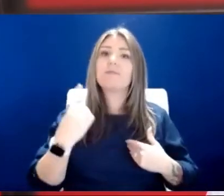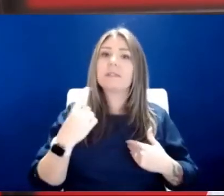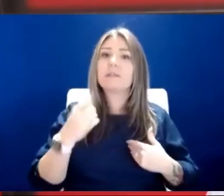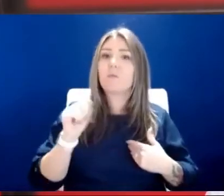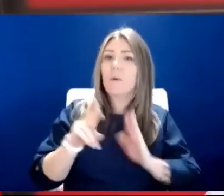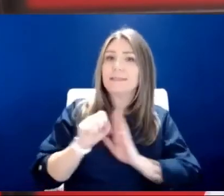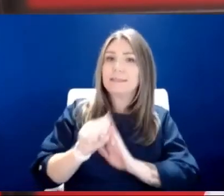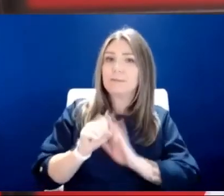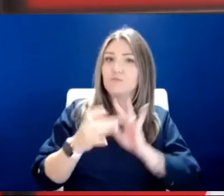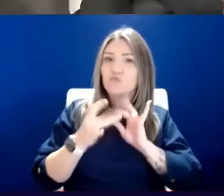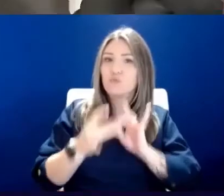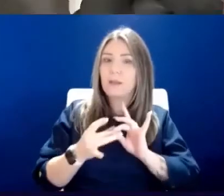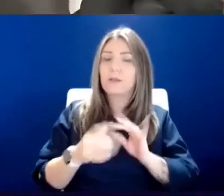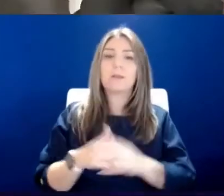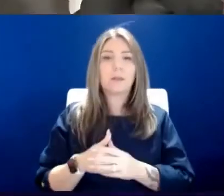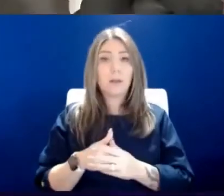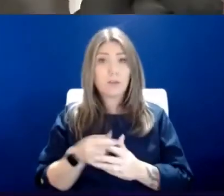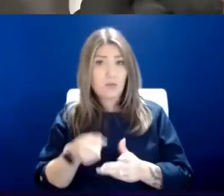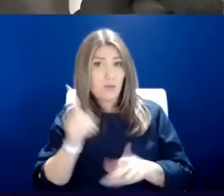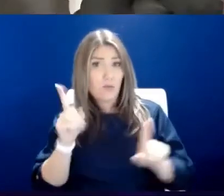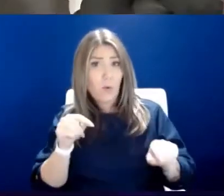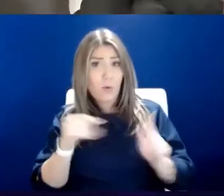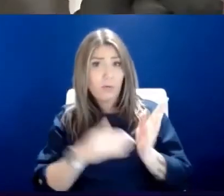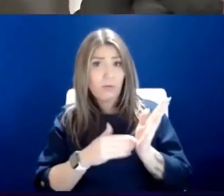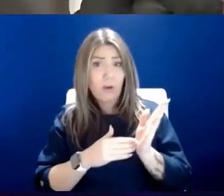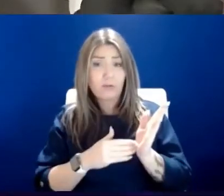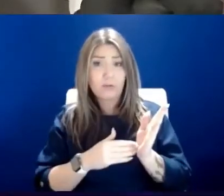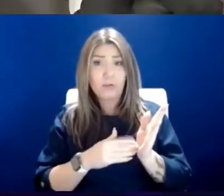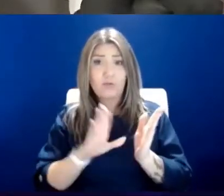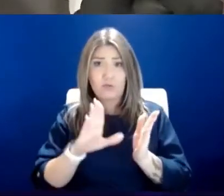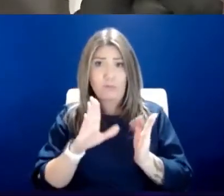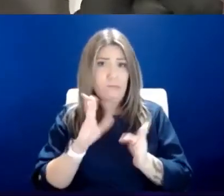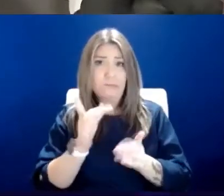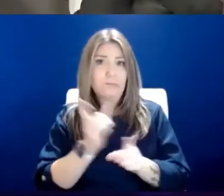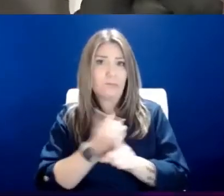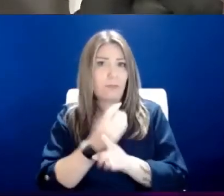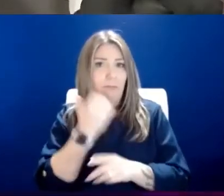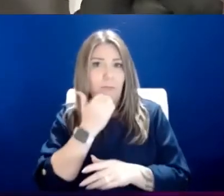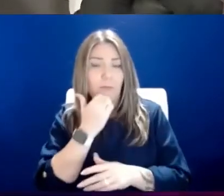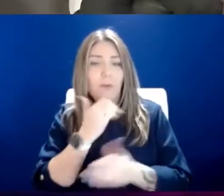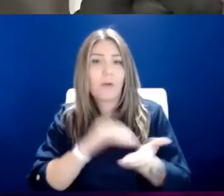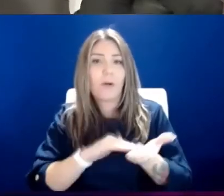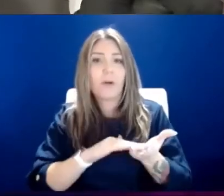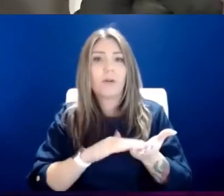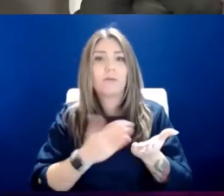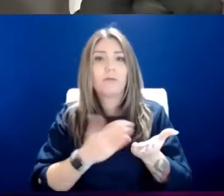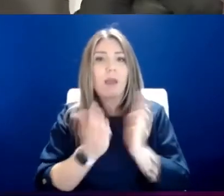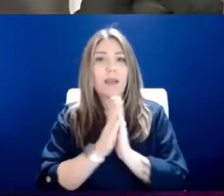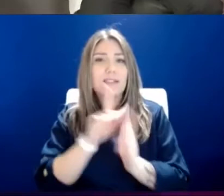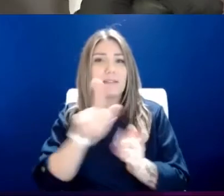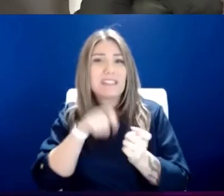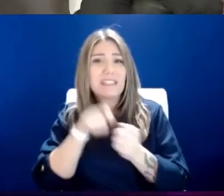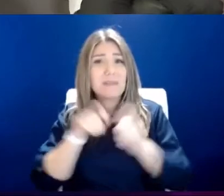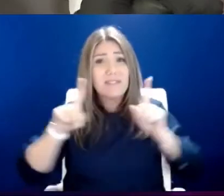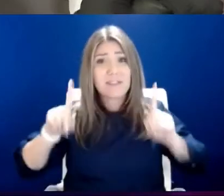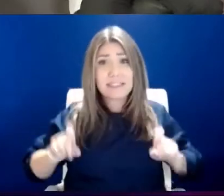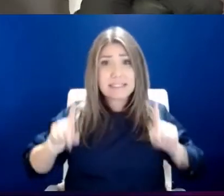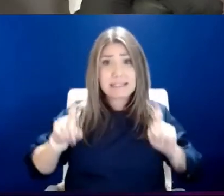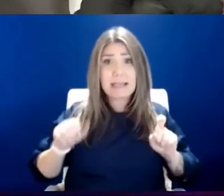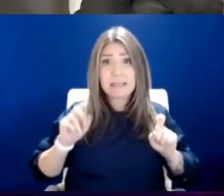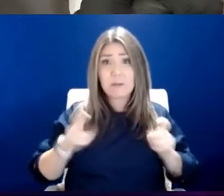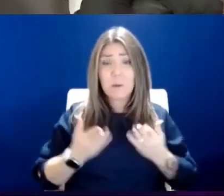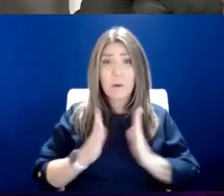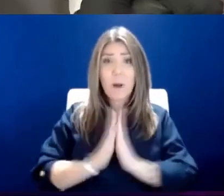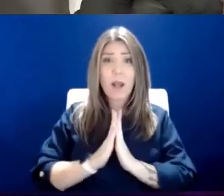those. So do you go to the doctor, and your regular doctor, and ask for specific tests, or do you ask to be referred